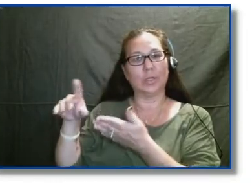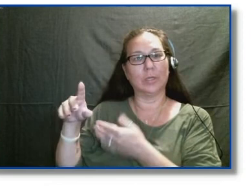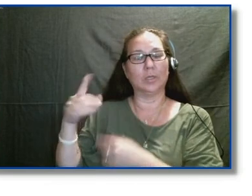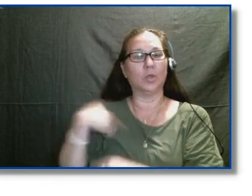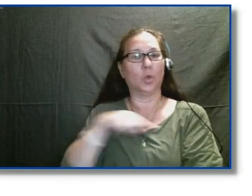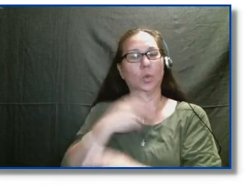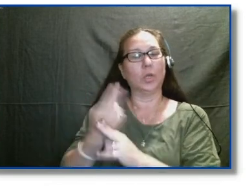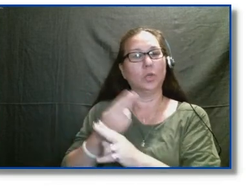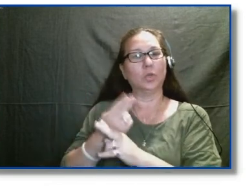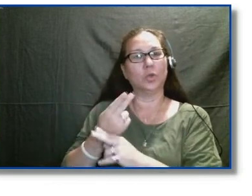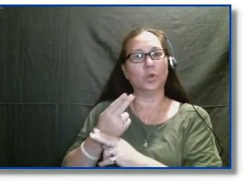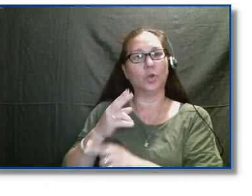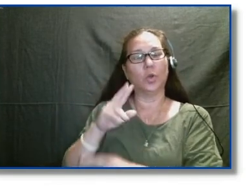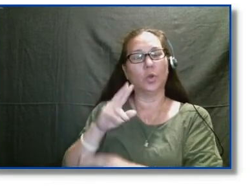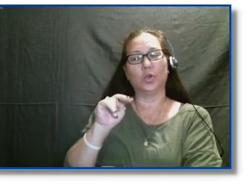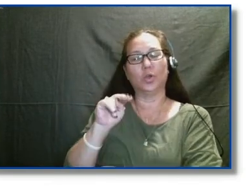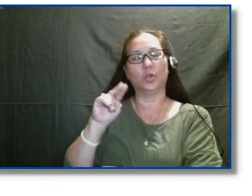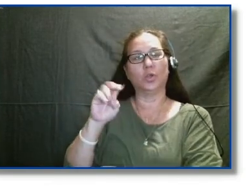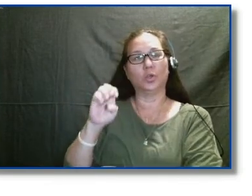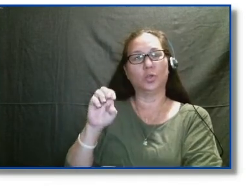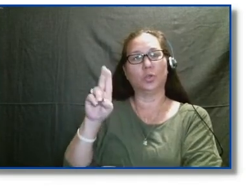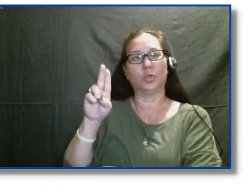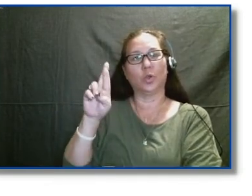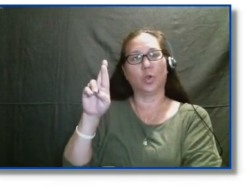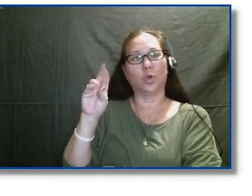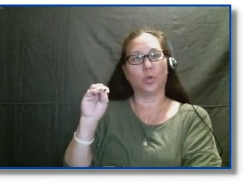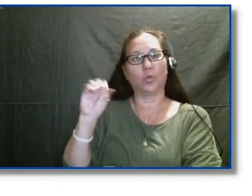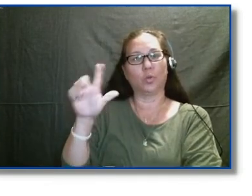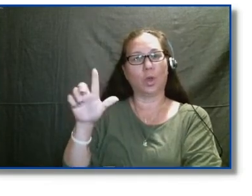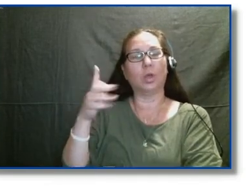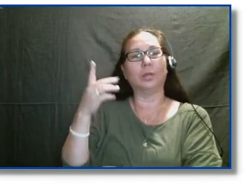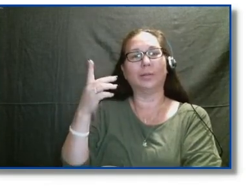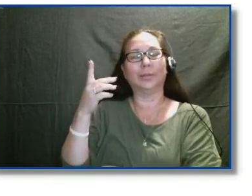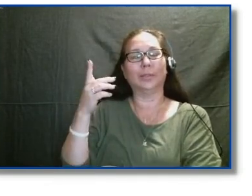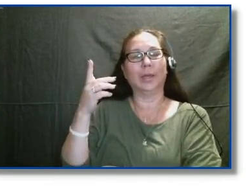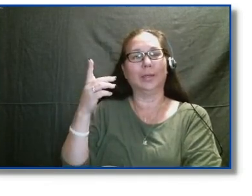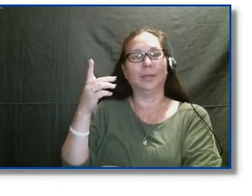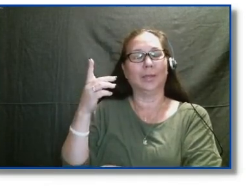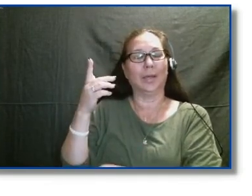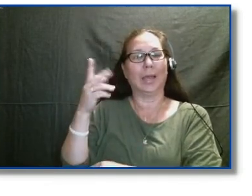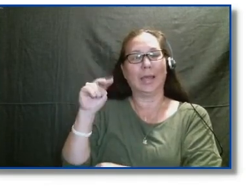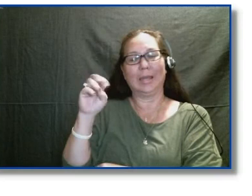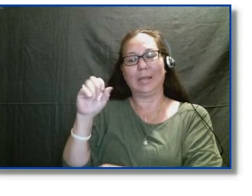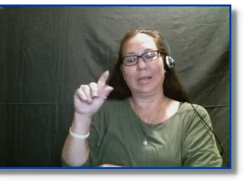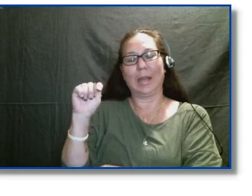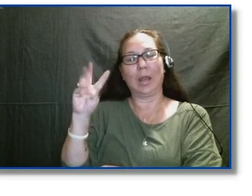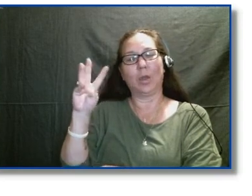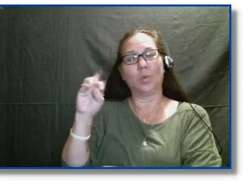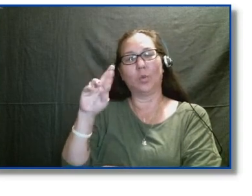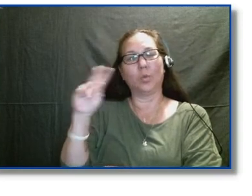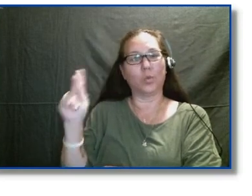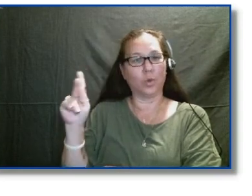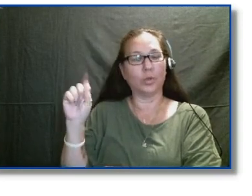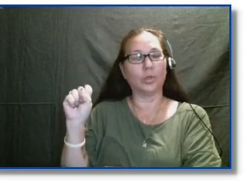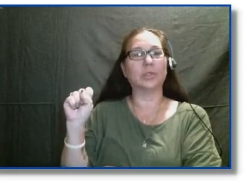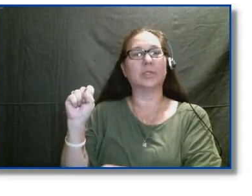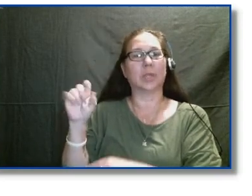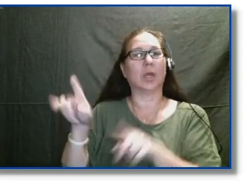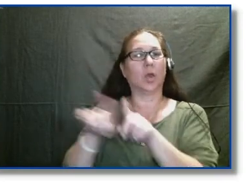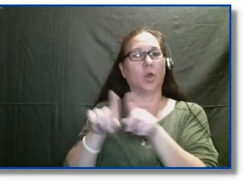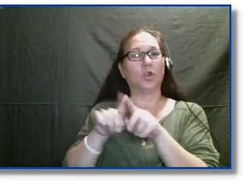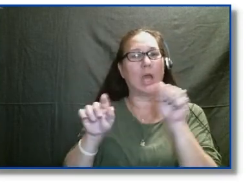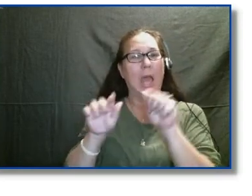neural networks, GAN, which is a form of artificial intelligence, algorithms.